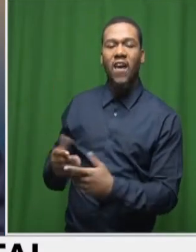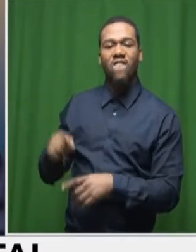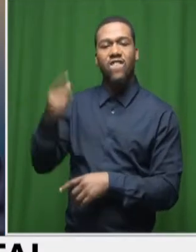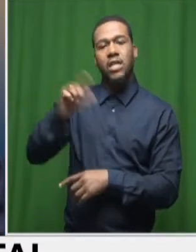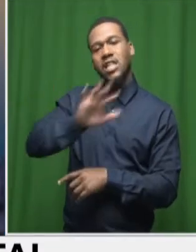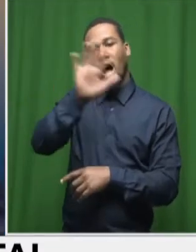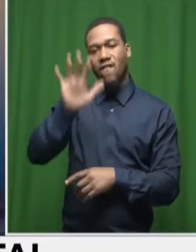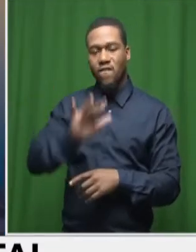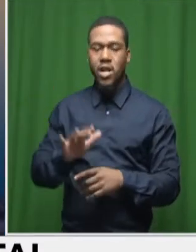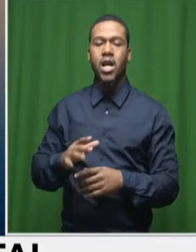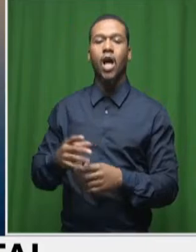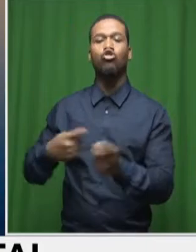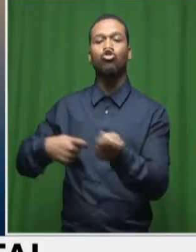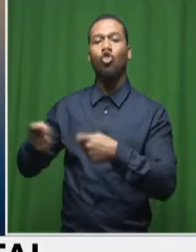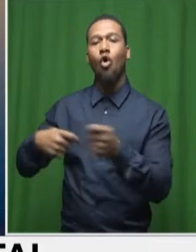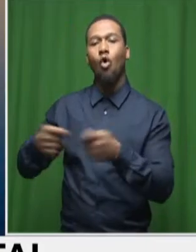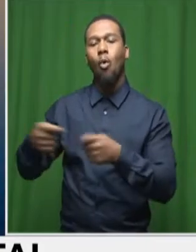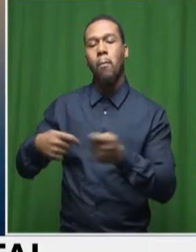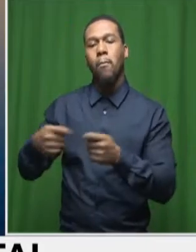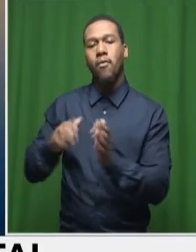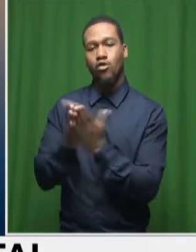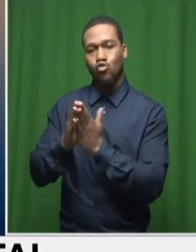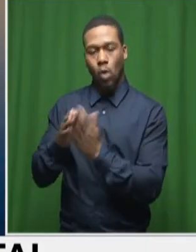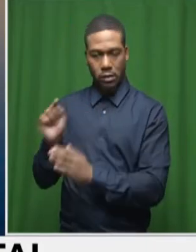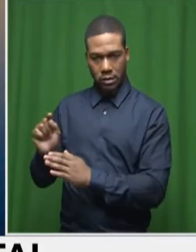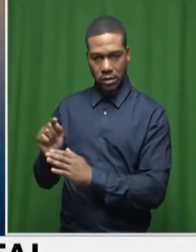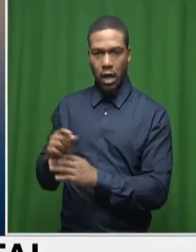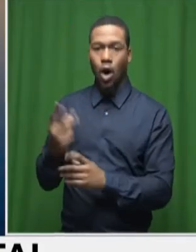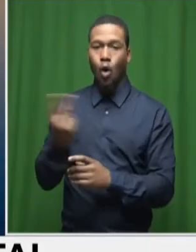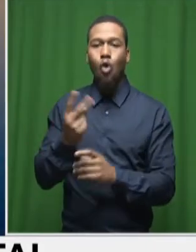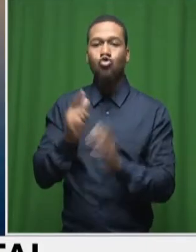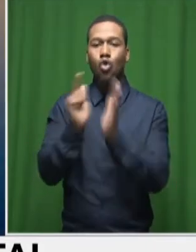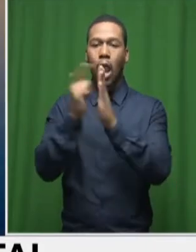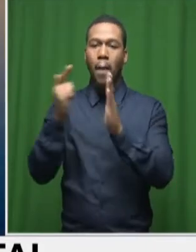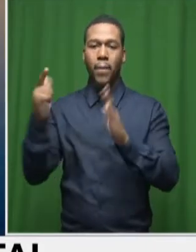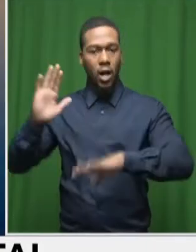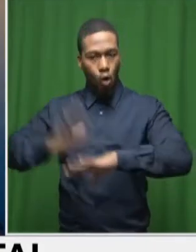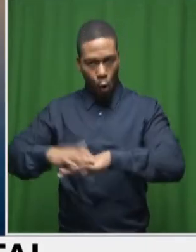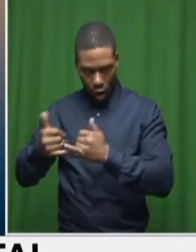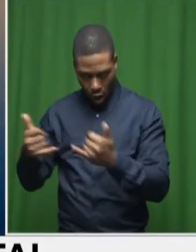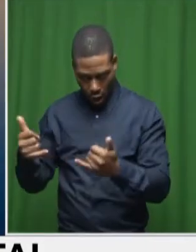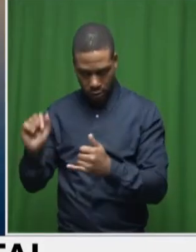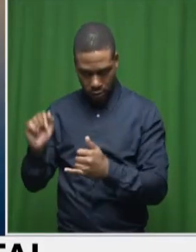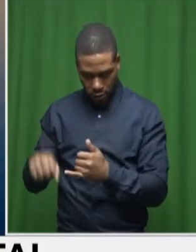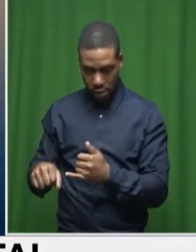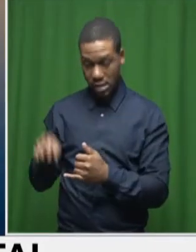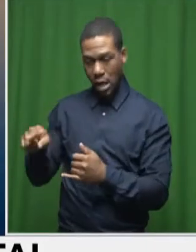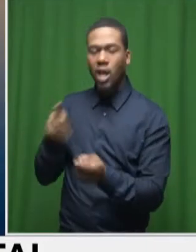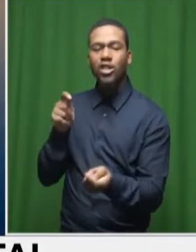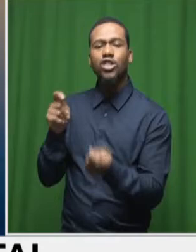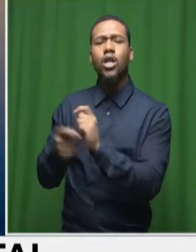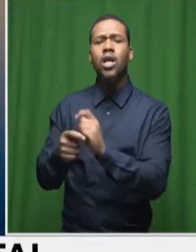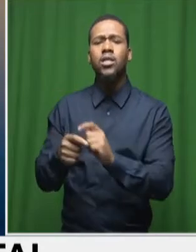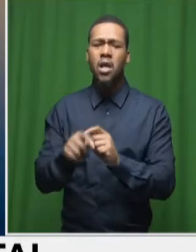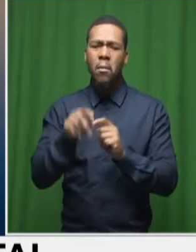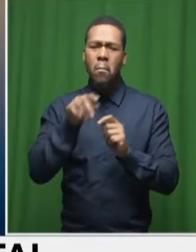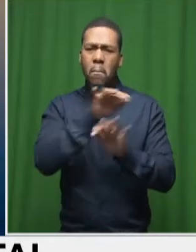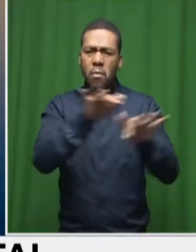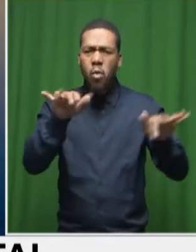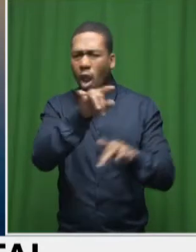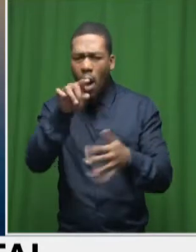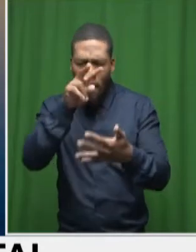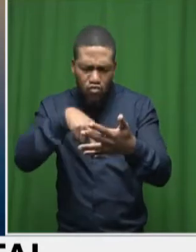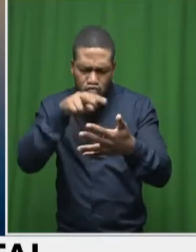digital bookshop and virtual library. And essentially what we're doing with Kelo is changing how people read and how people access books,